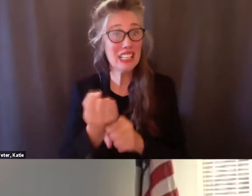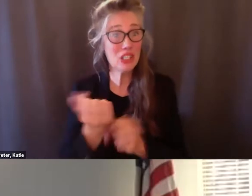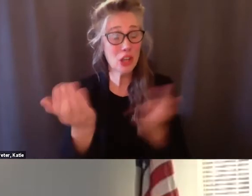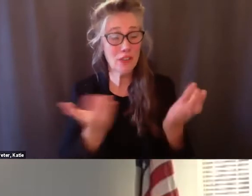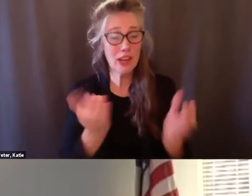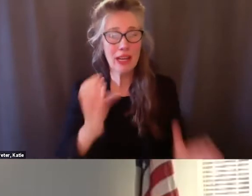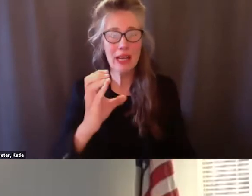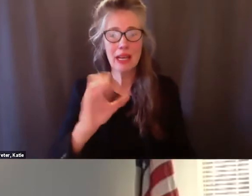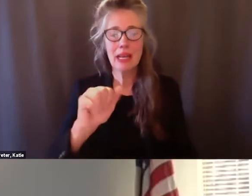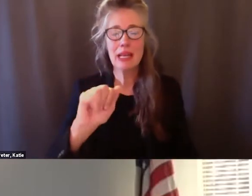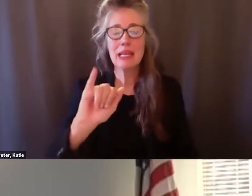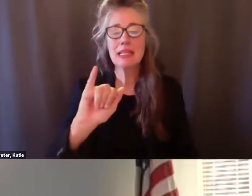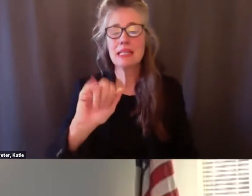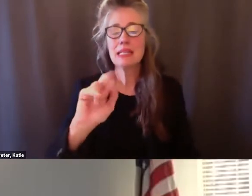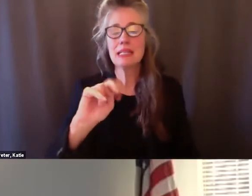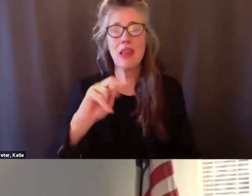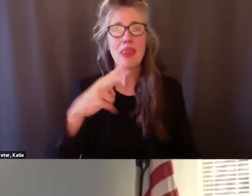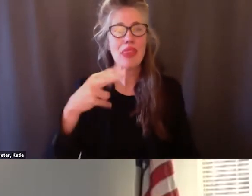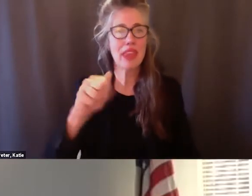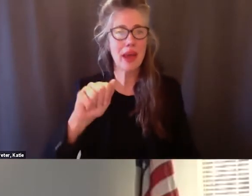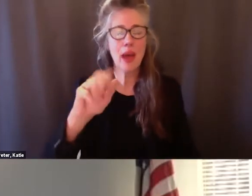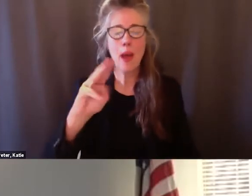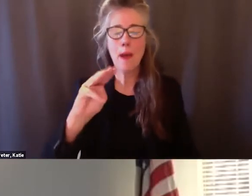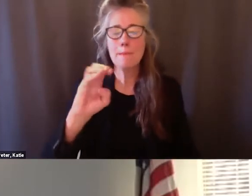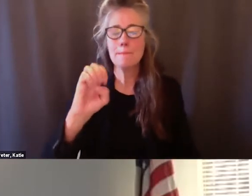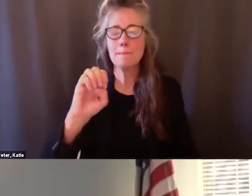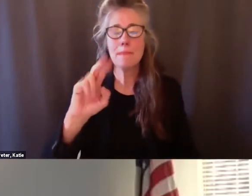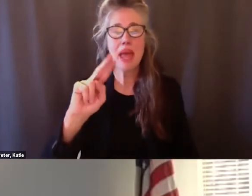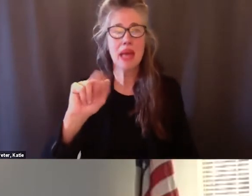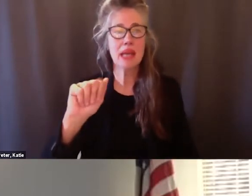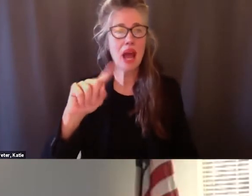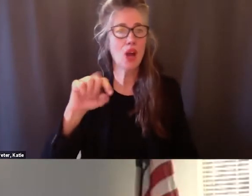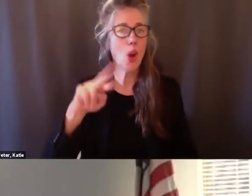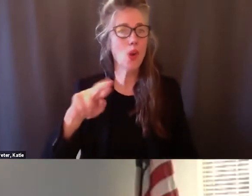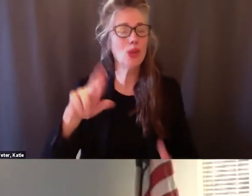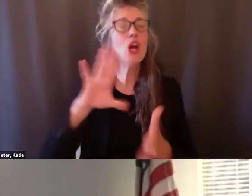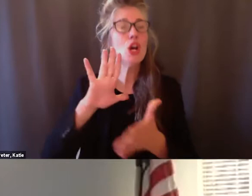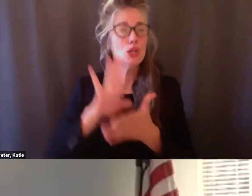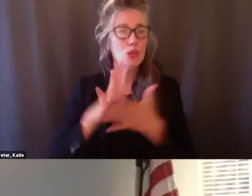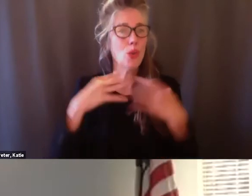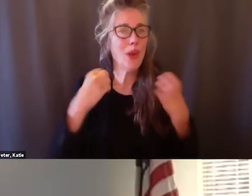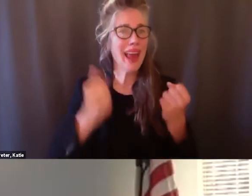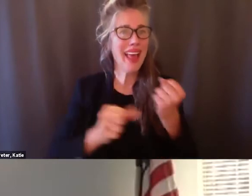Cynthia Menegon, school health assistant at Harding Elementary